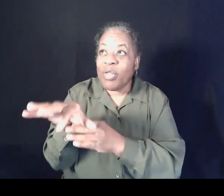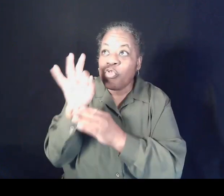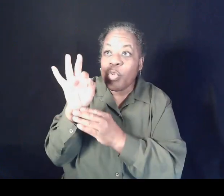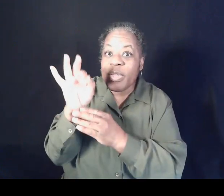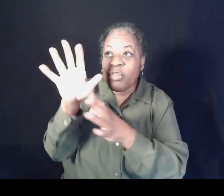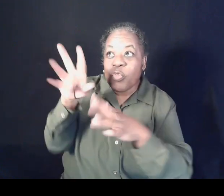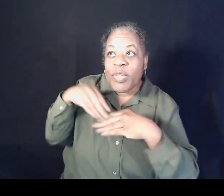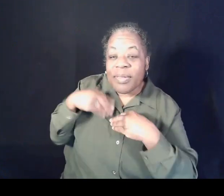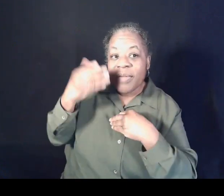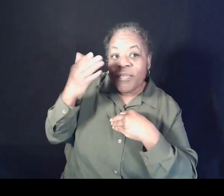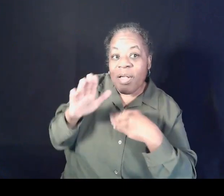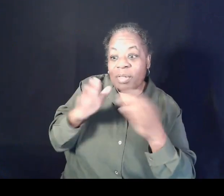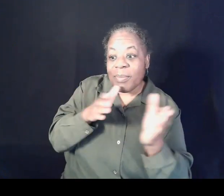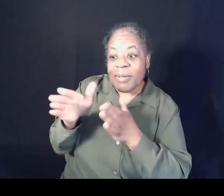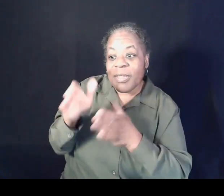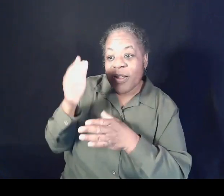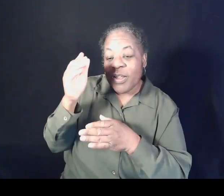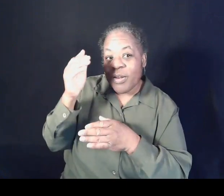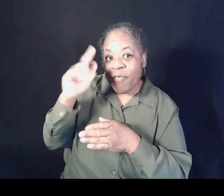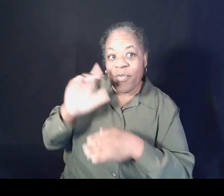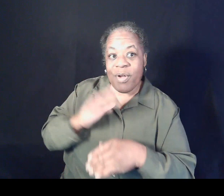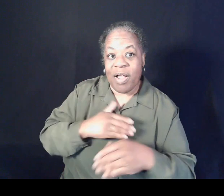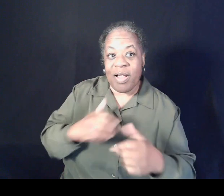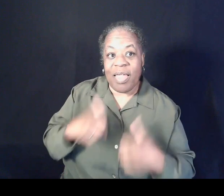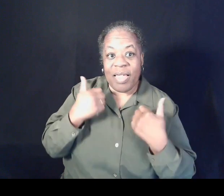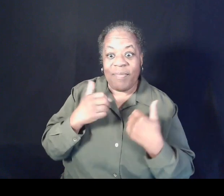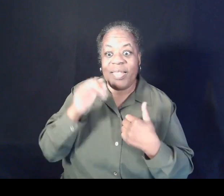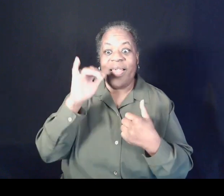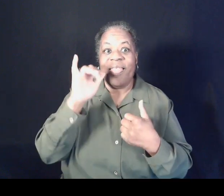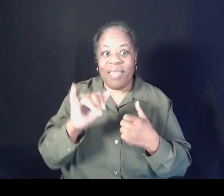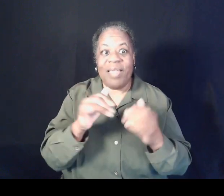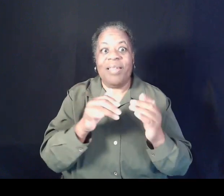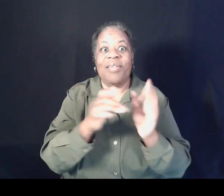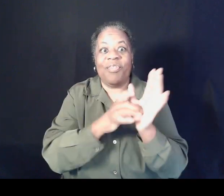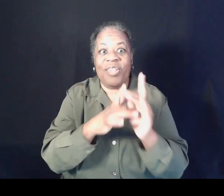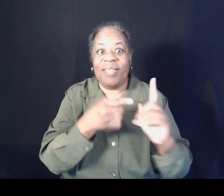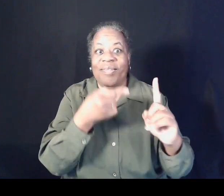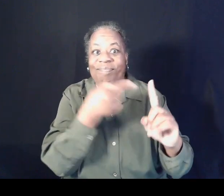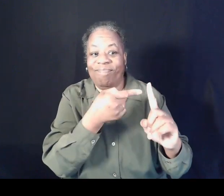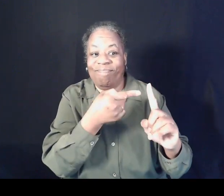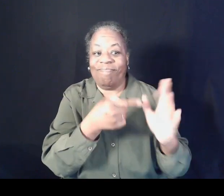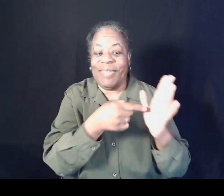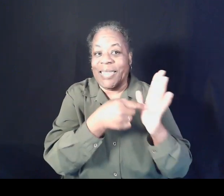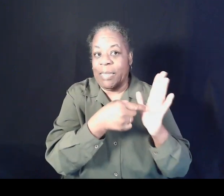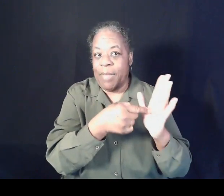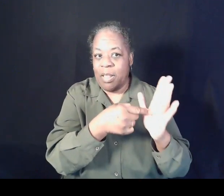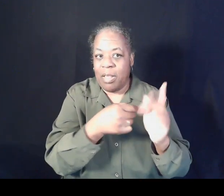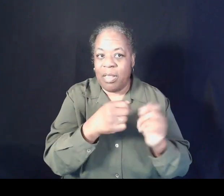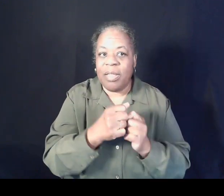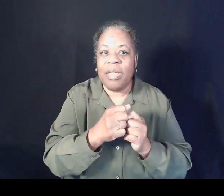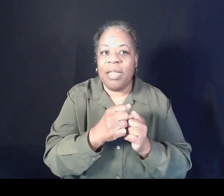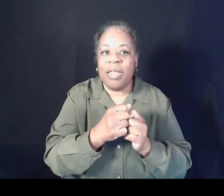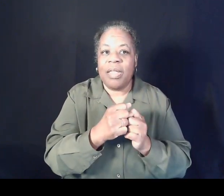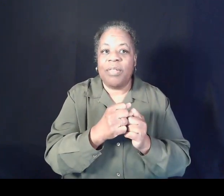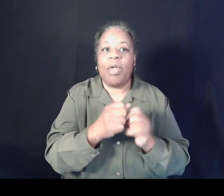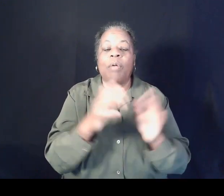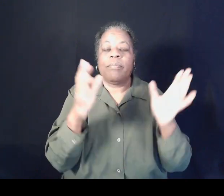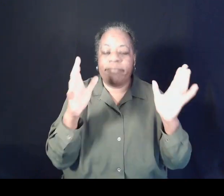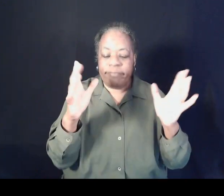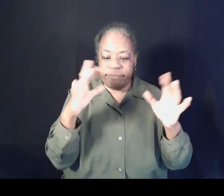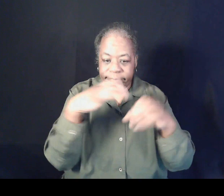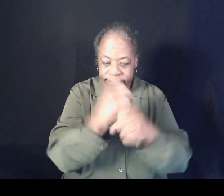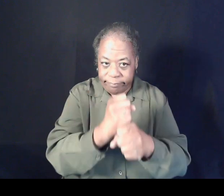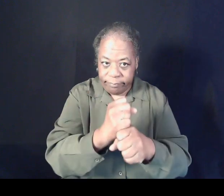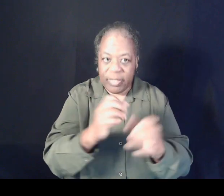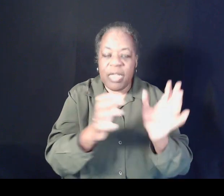our lives. That's what Jesus models for us. So the chronological recap is that Jesus enters Jerusalem just